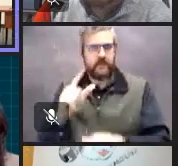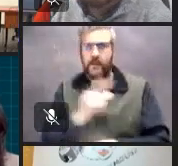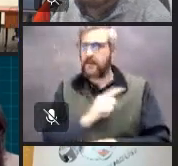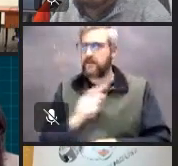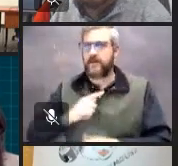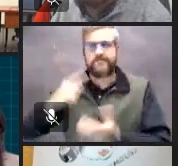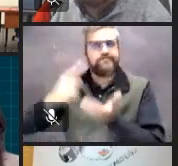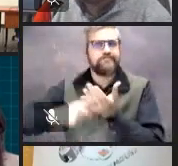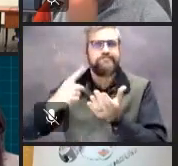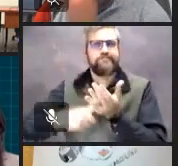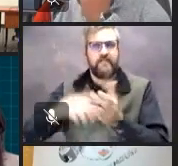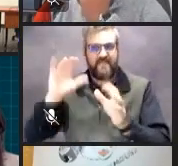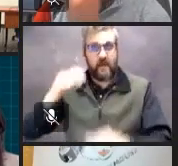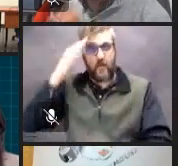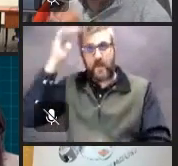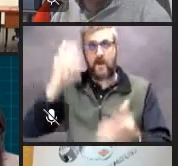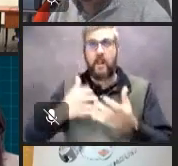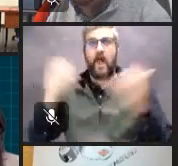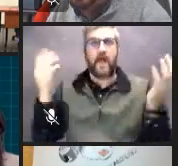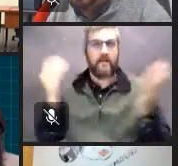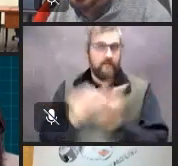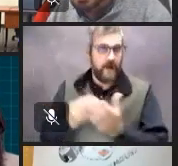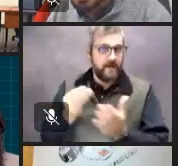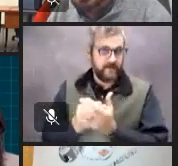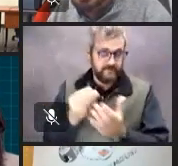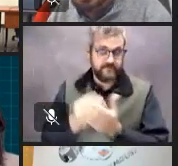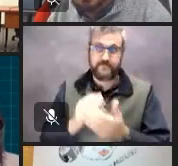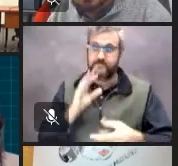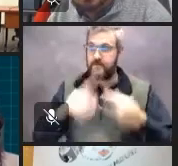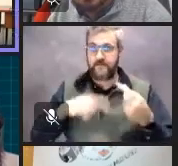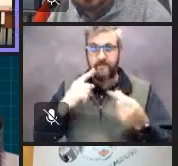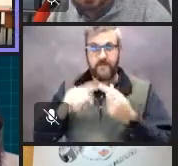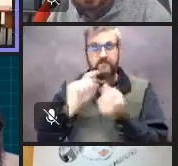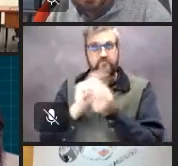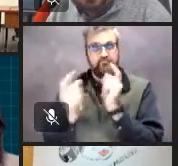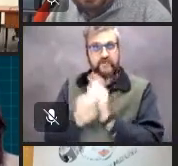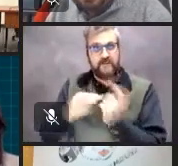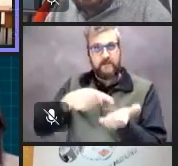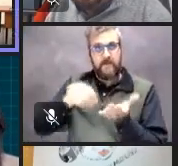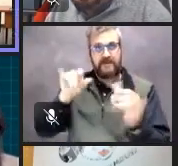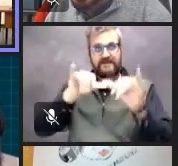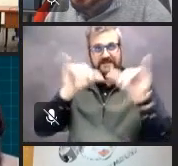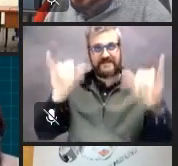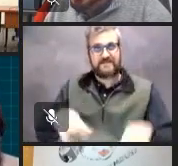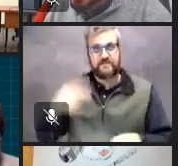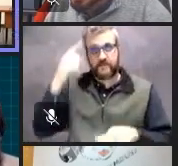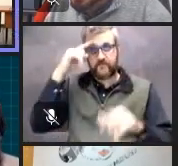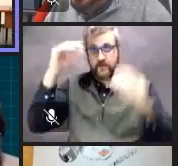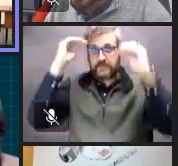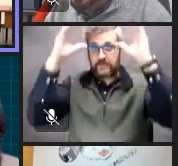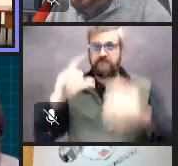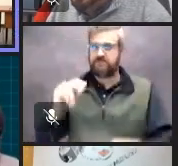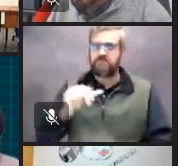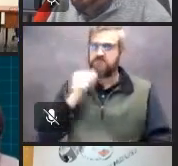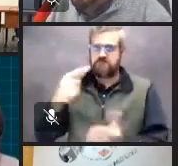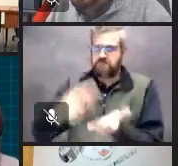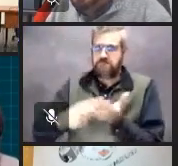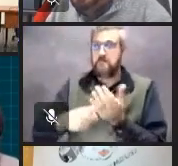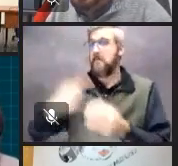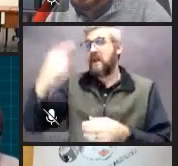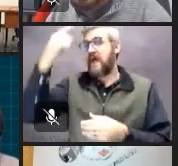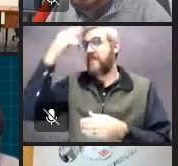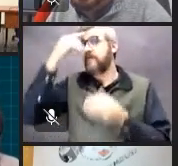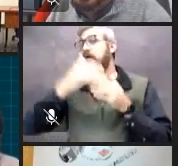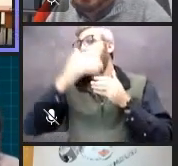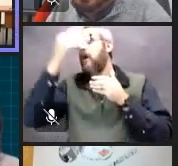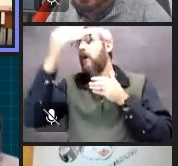big dollars when you start talking about changing the compensation system for teachers. But I think in the long run, we've